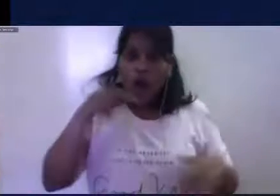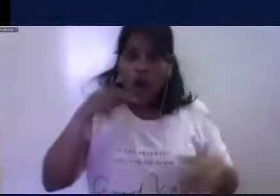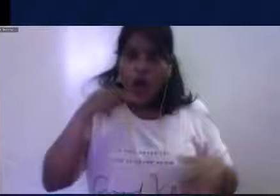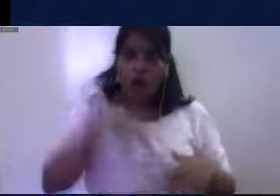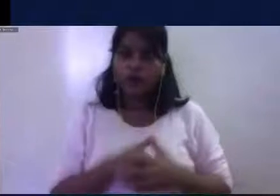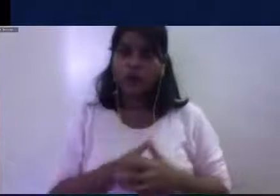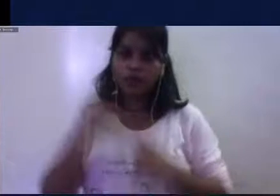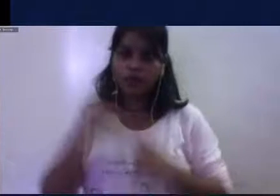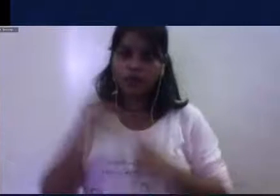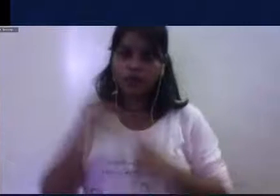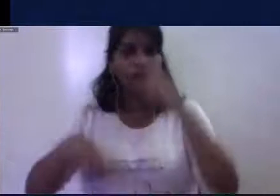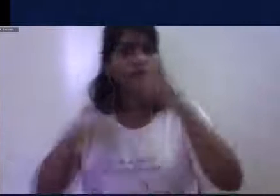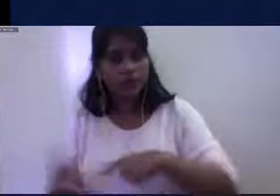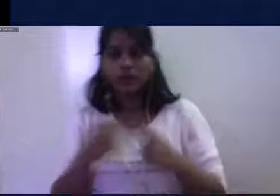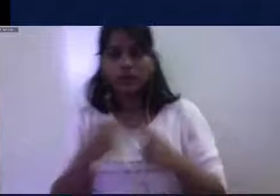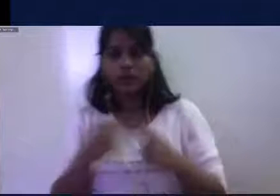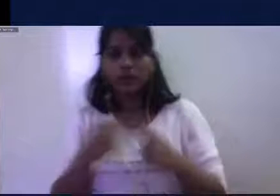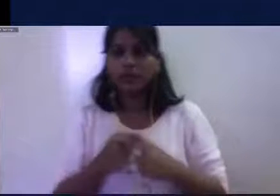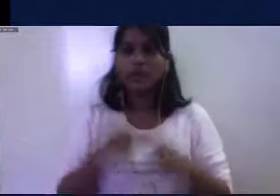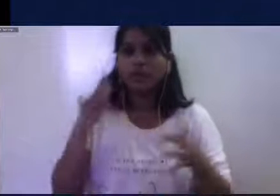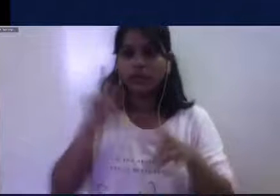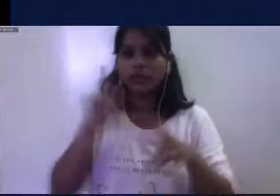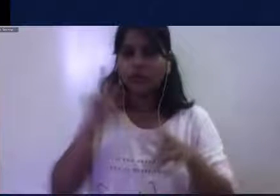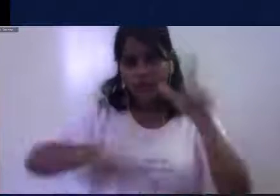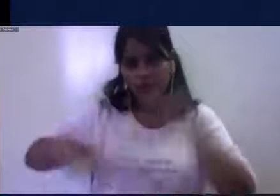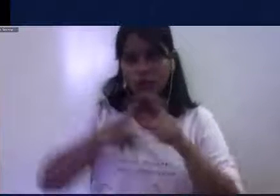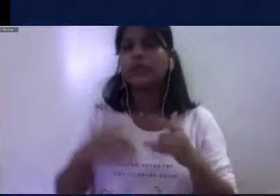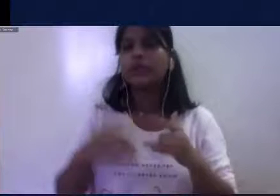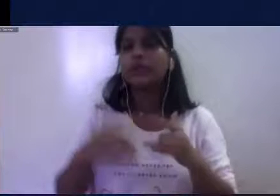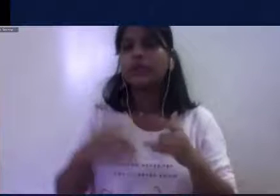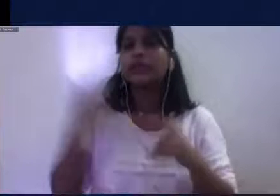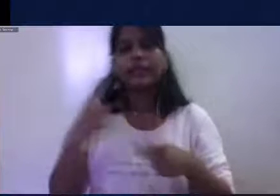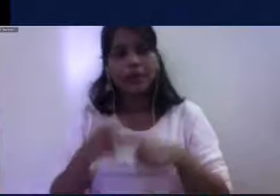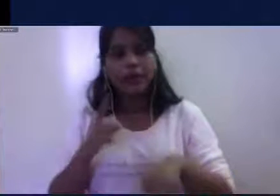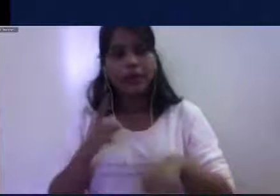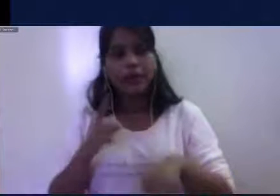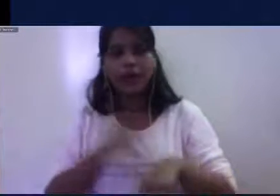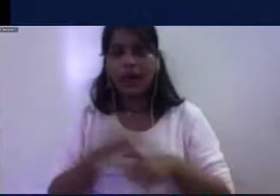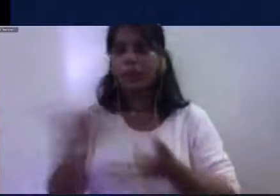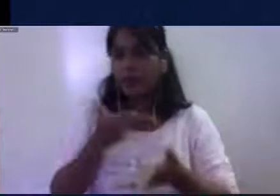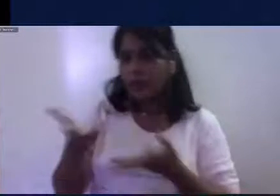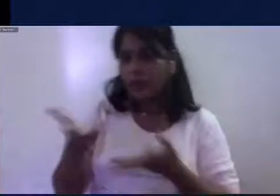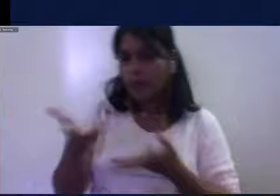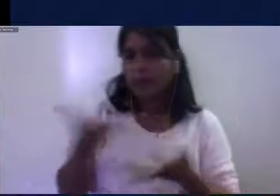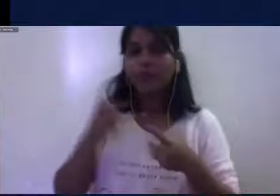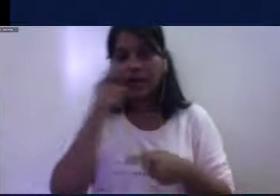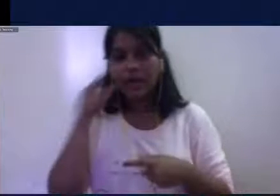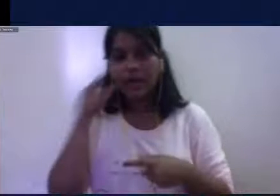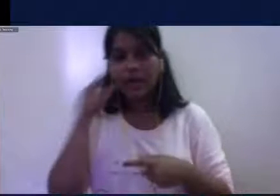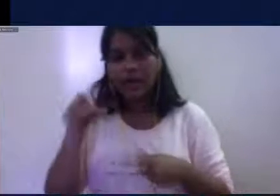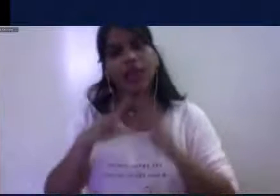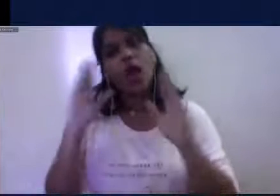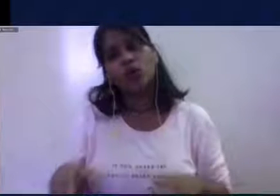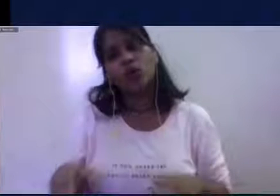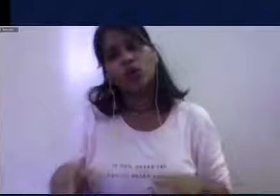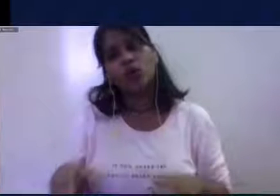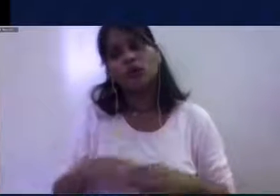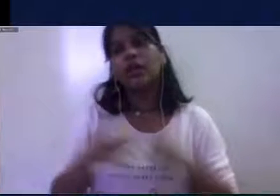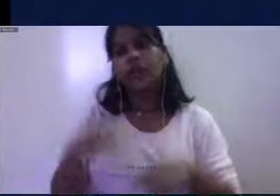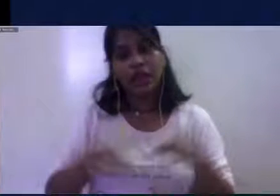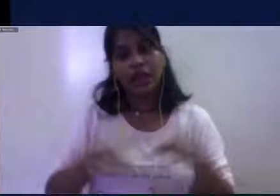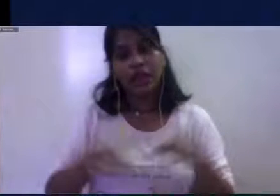the next thing that we were planning to do was, let's go and spend some time with these ladies in their houses. So then the